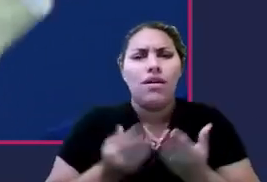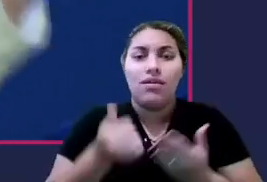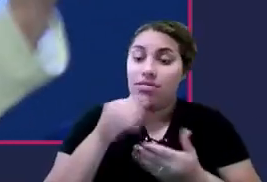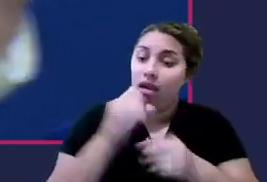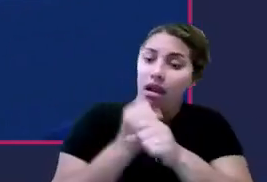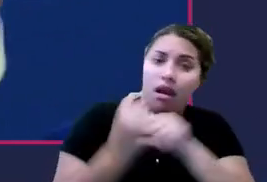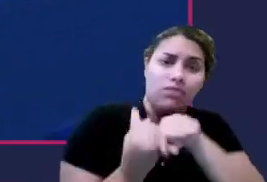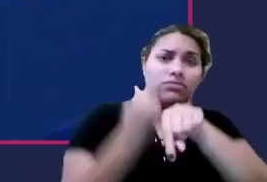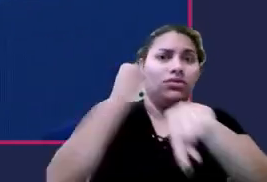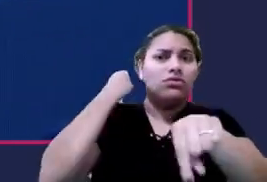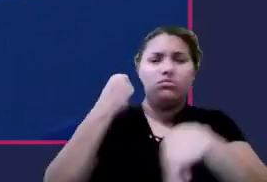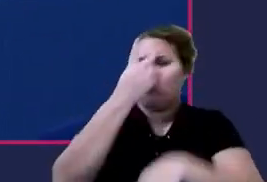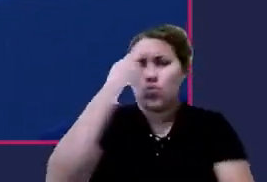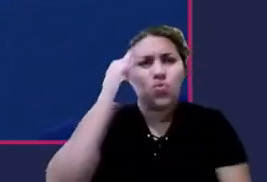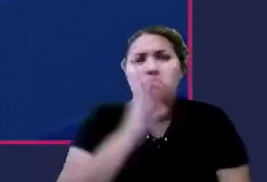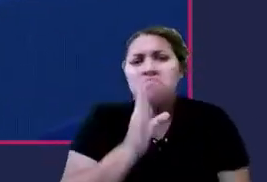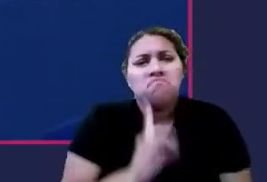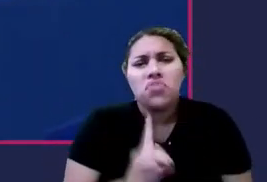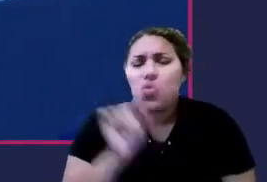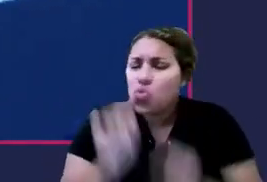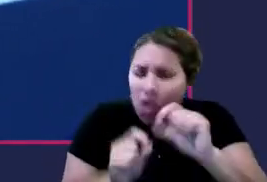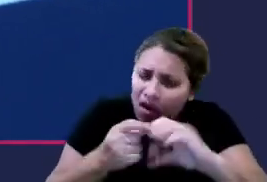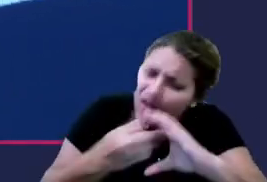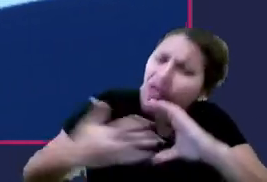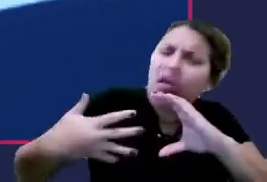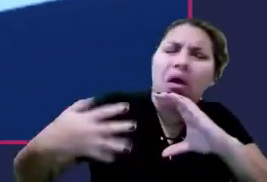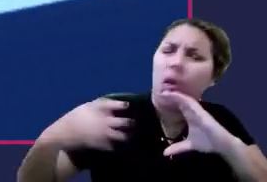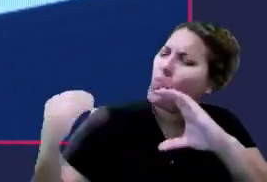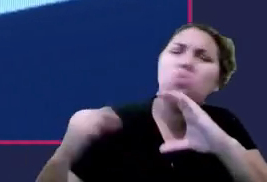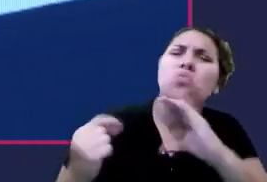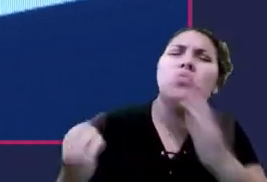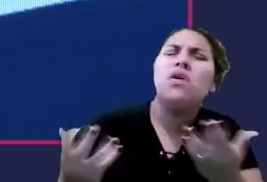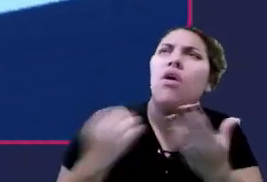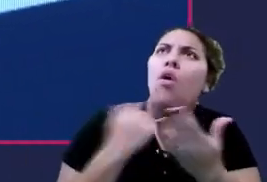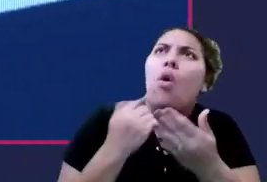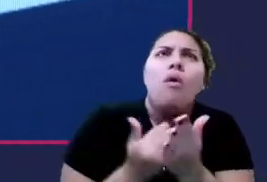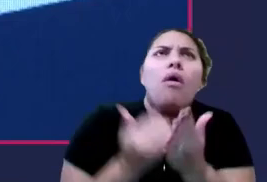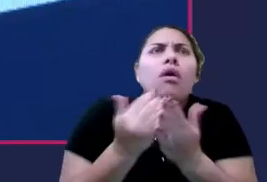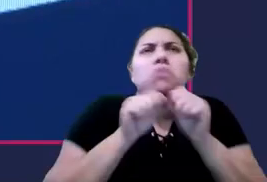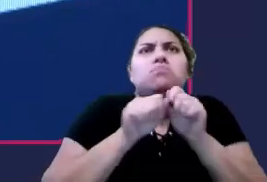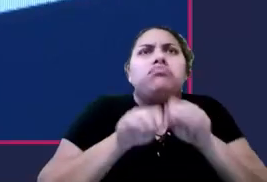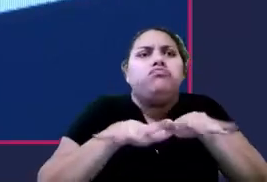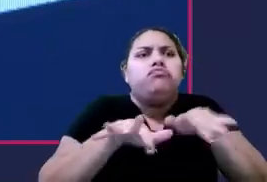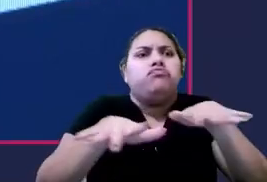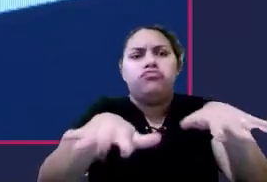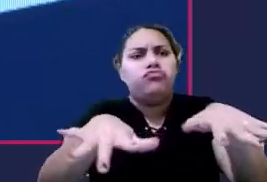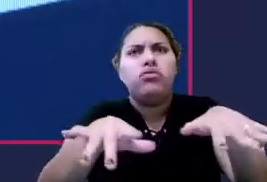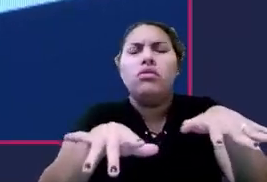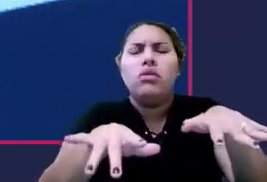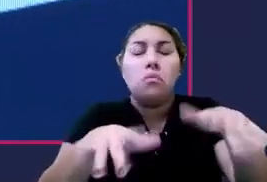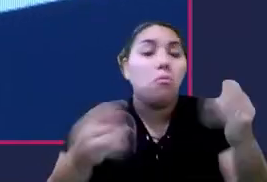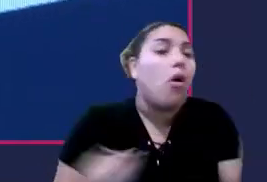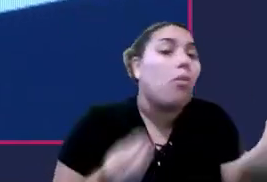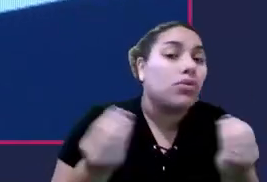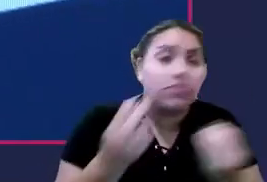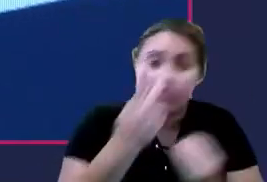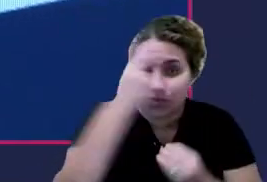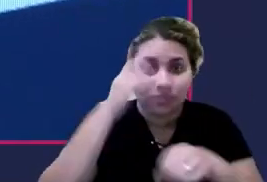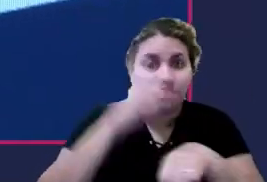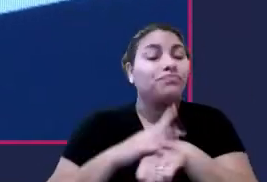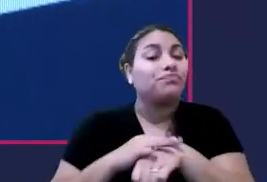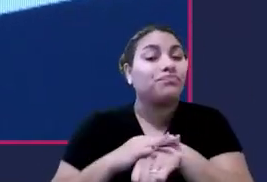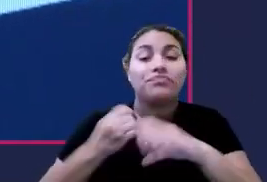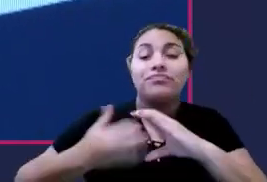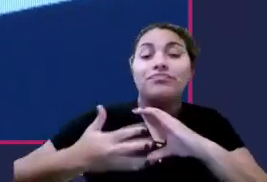be a topic. 10 years ago, no one knew what a rare disease was, how widespread they